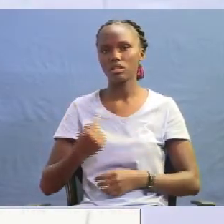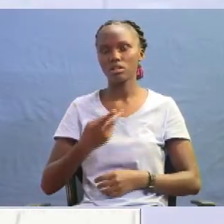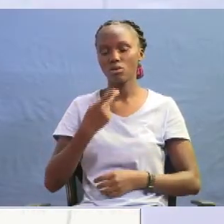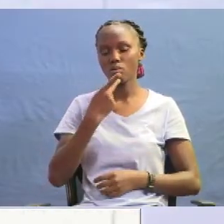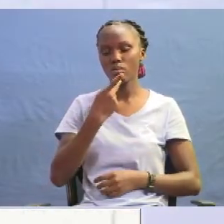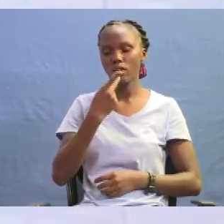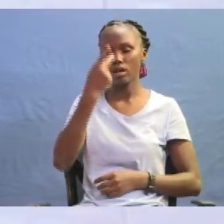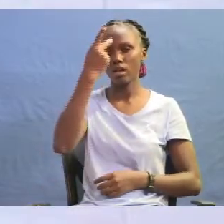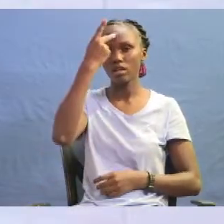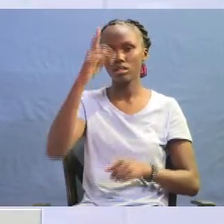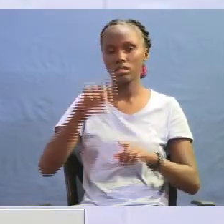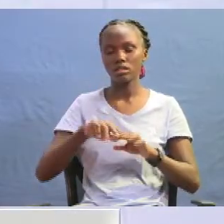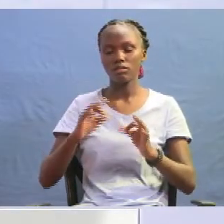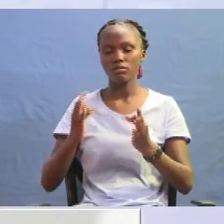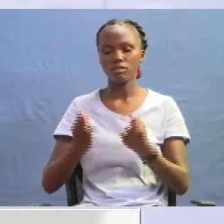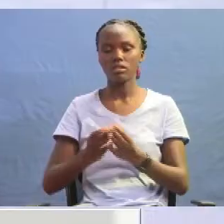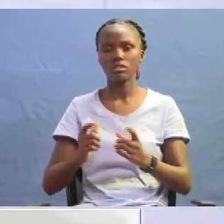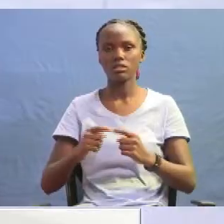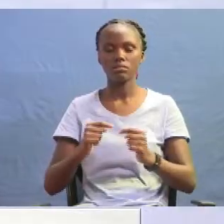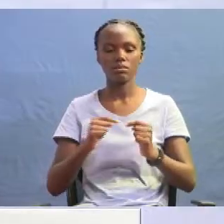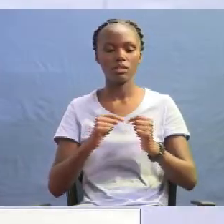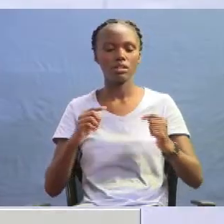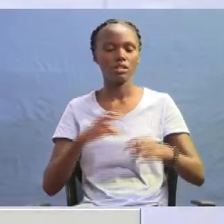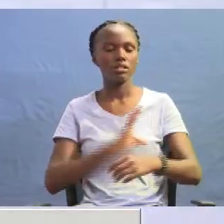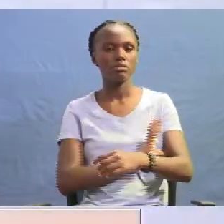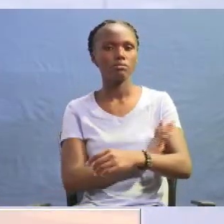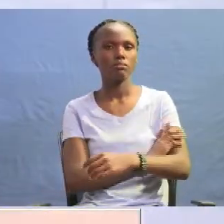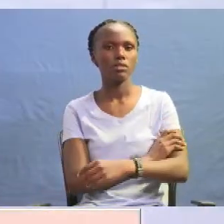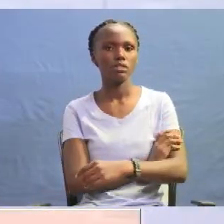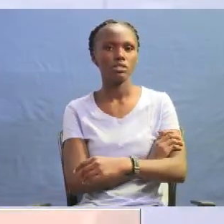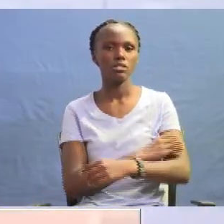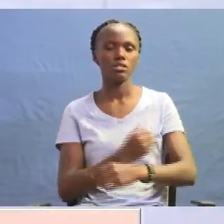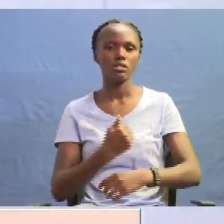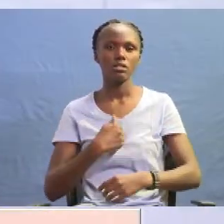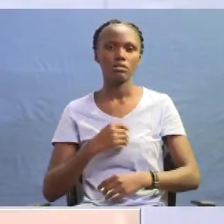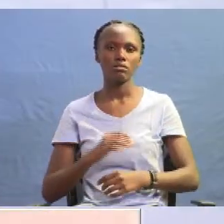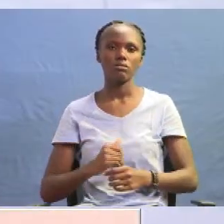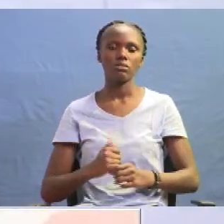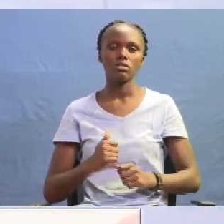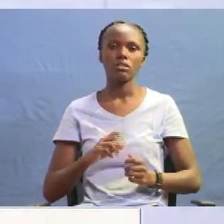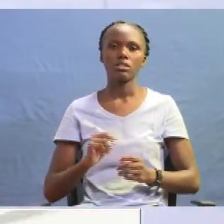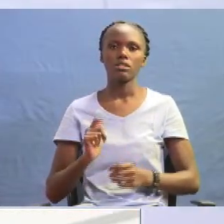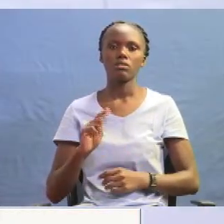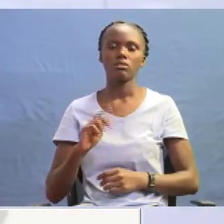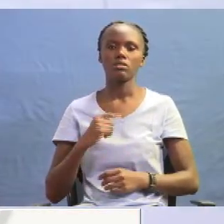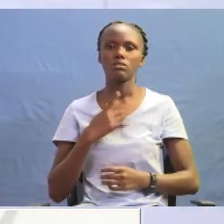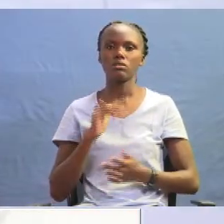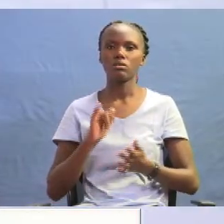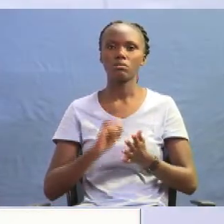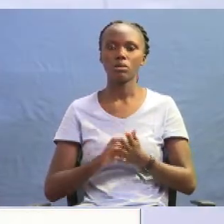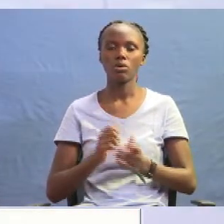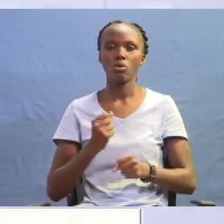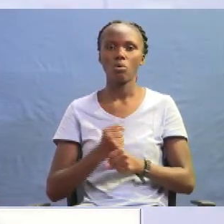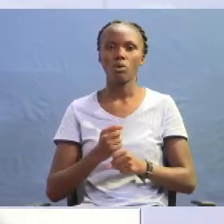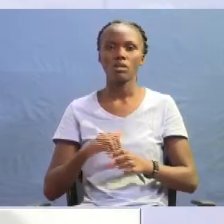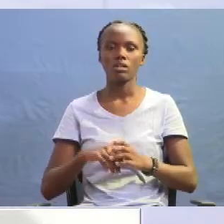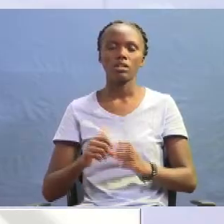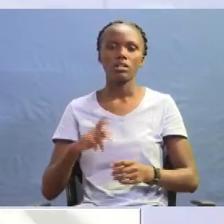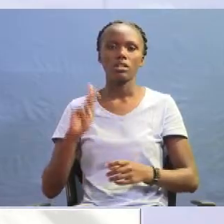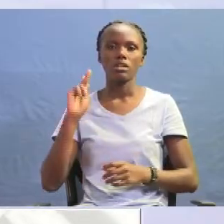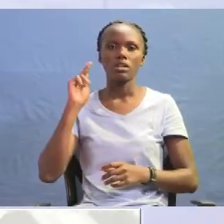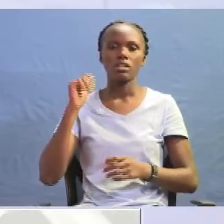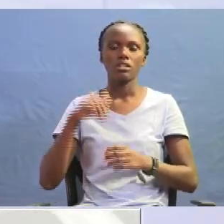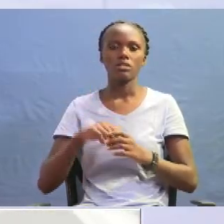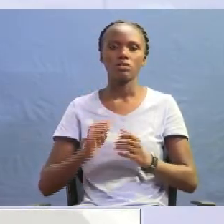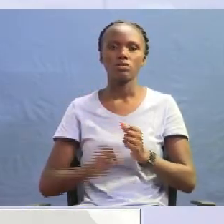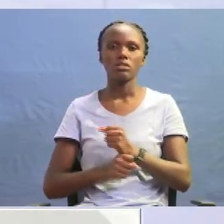single-parent families and negative peer pressure. KUTV's Edina Nerea reports on a day that stakeholders called for